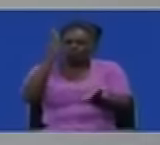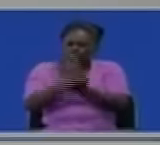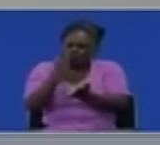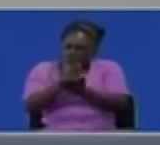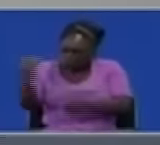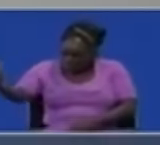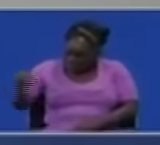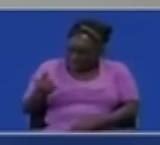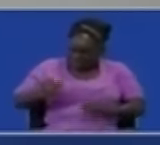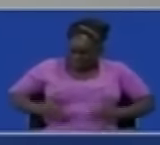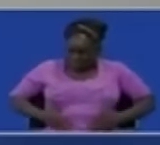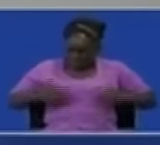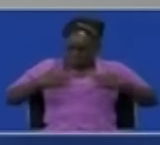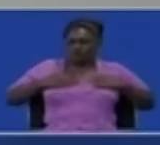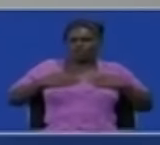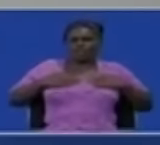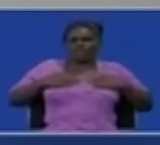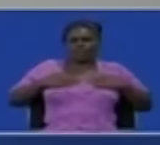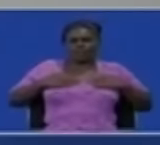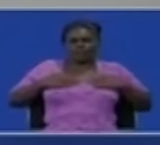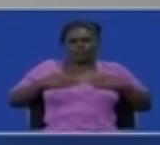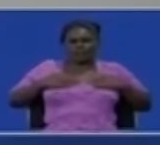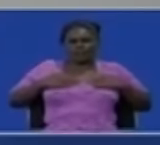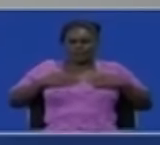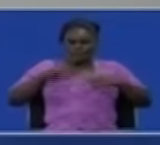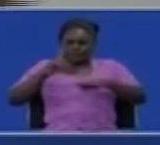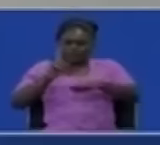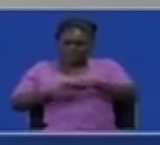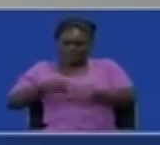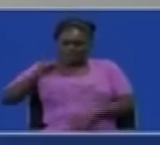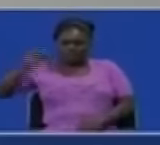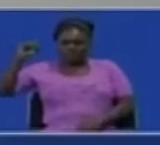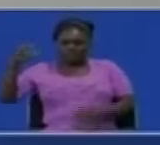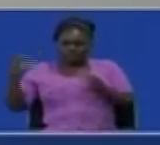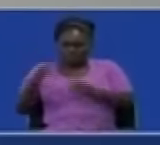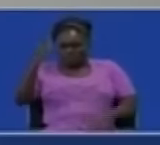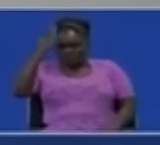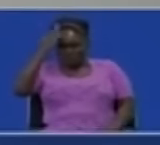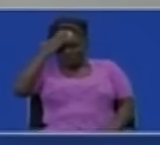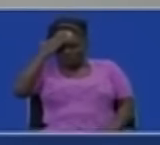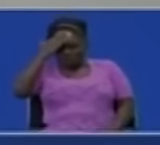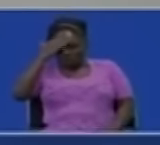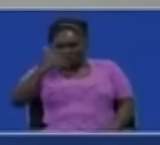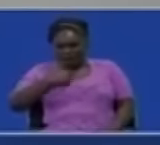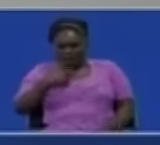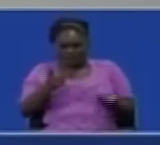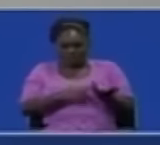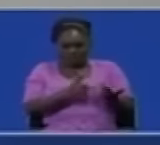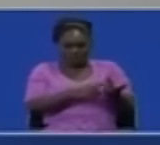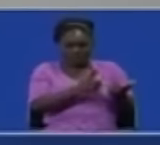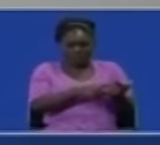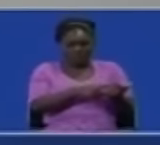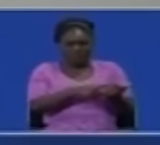came physically. Physically, okay. And once political parties know that there's a tally, they're not going